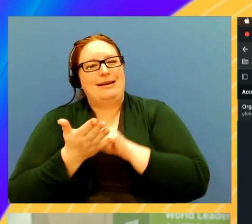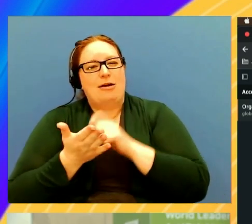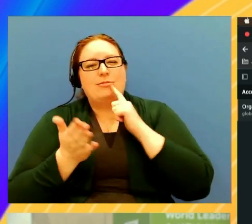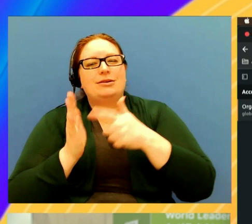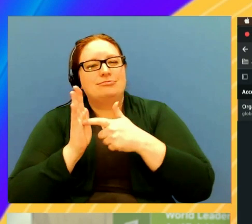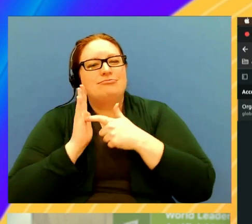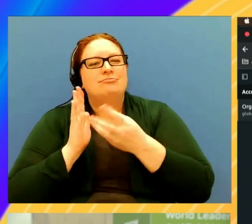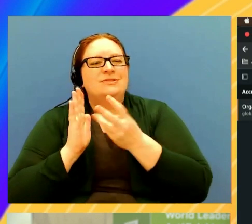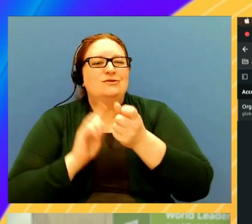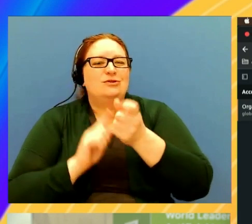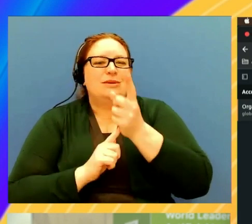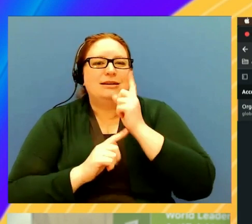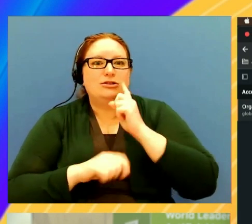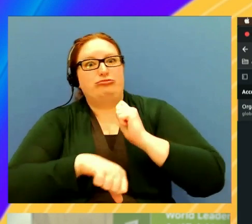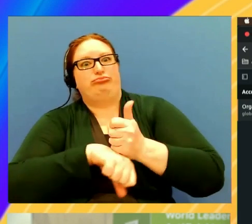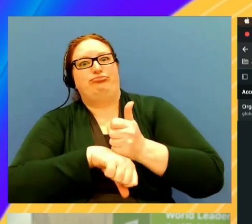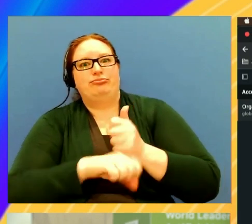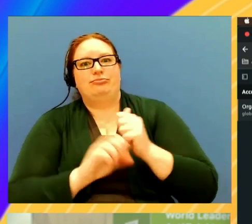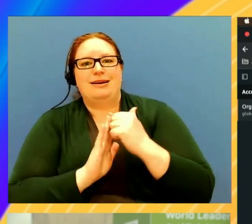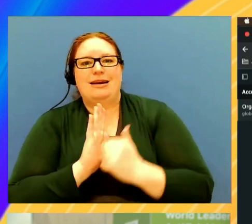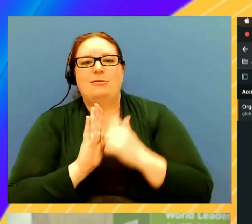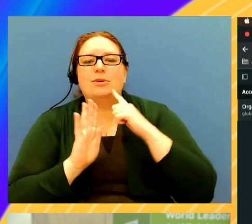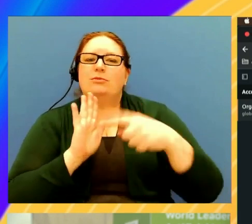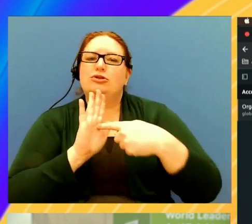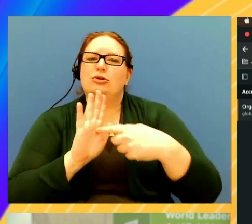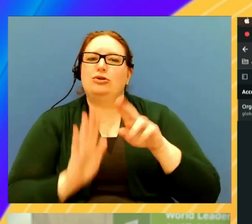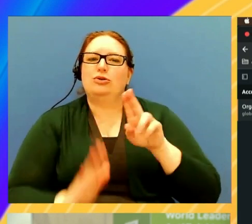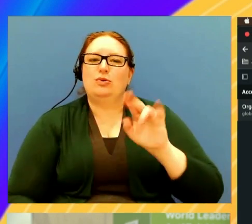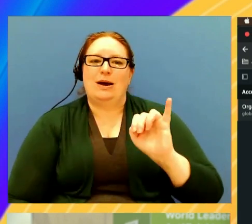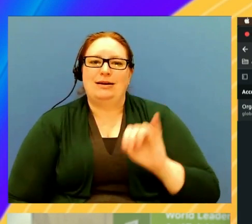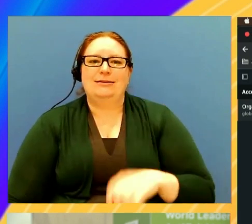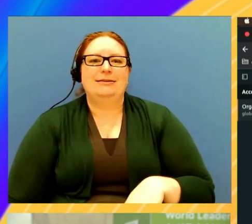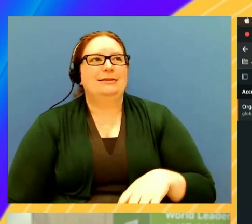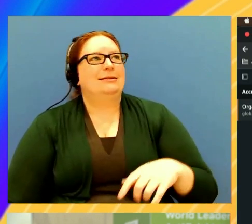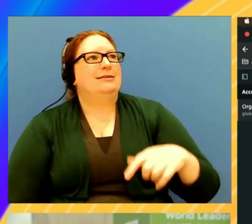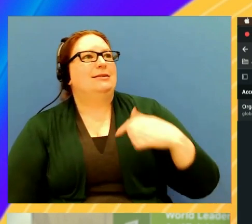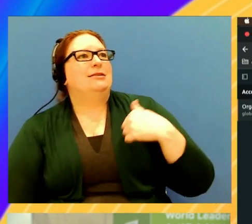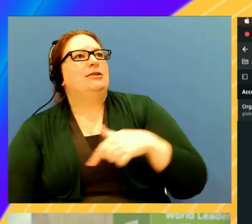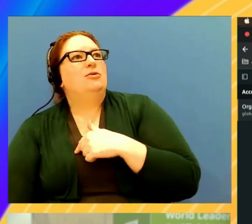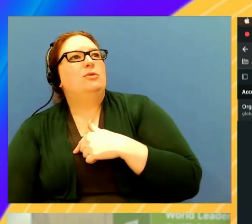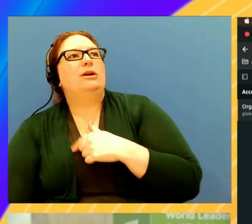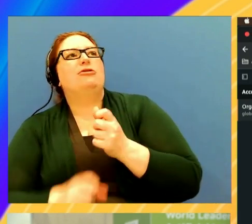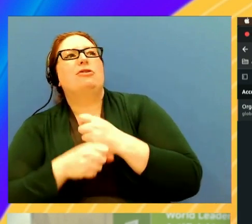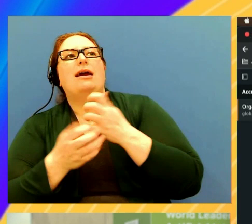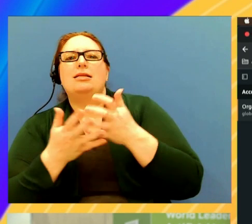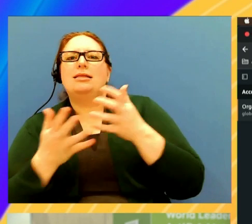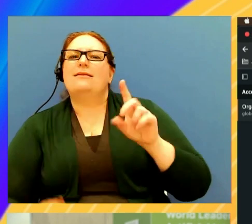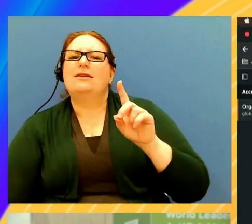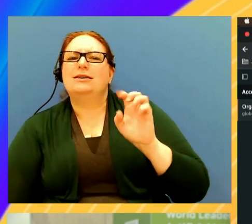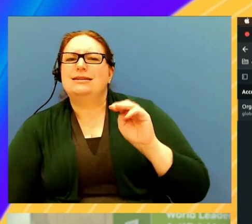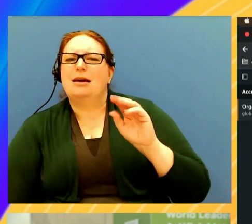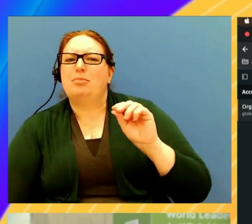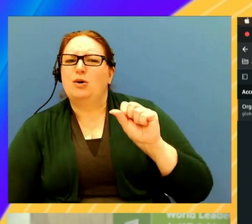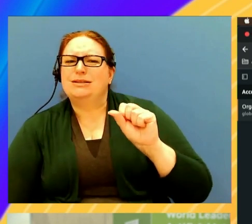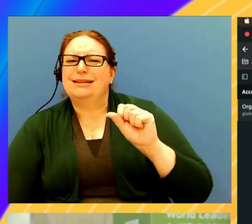to create an account, but I'm just going to show you the UI. We equate a lot of our demos as like a baking show. It's like, well, hi, it's